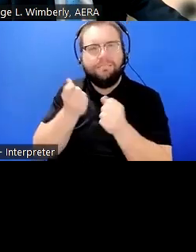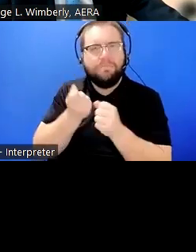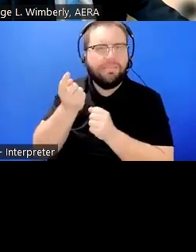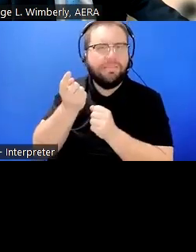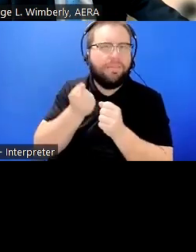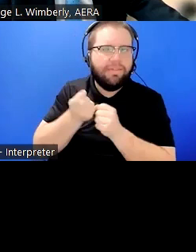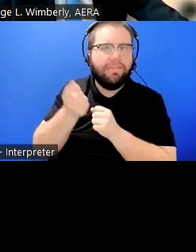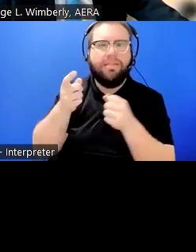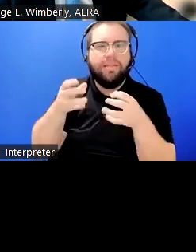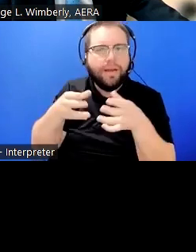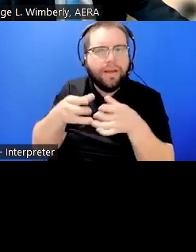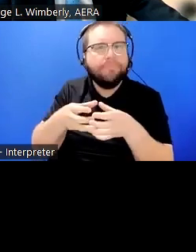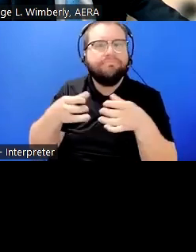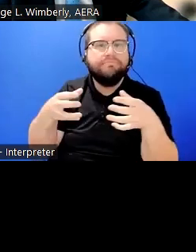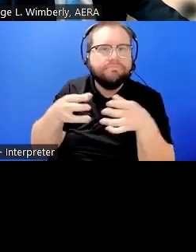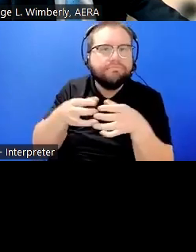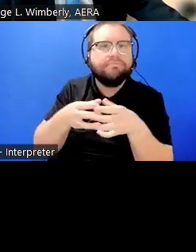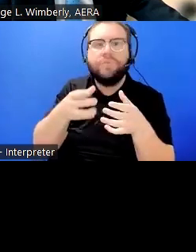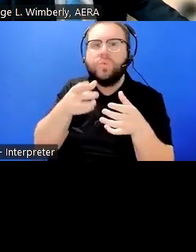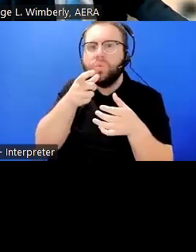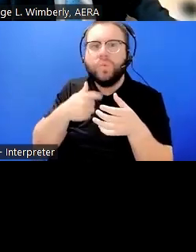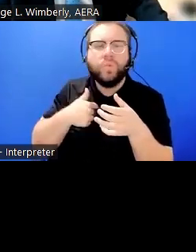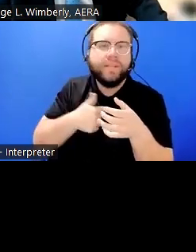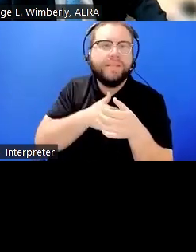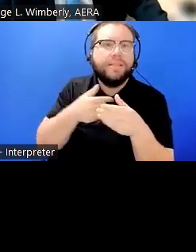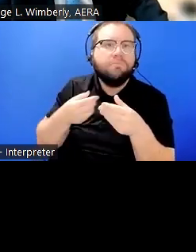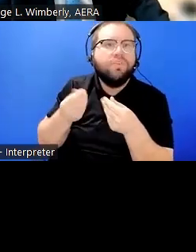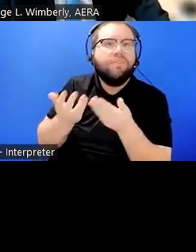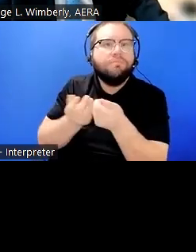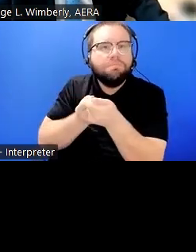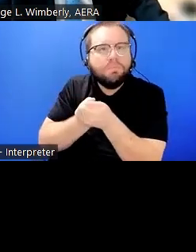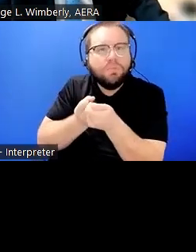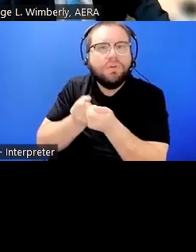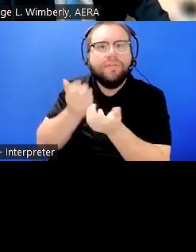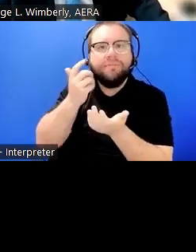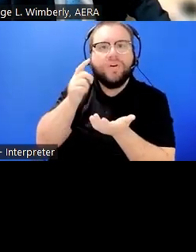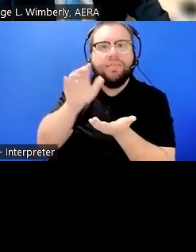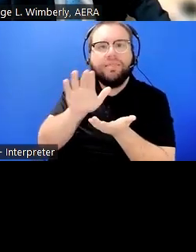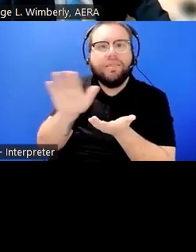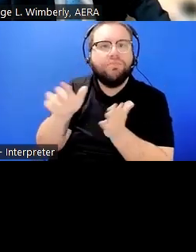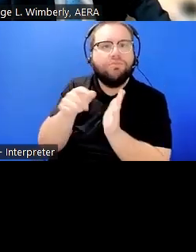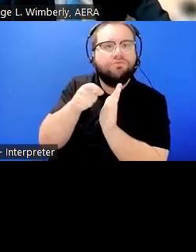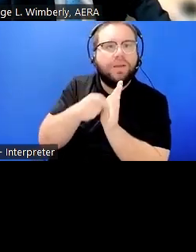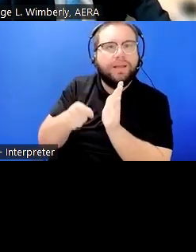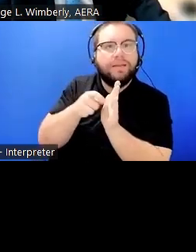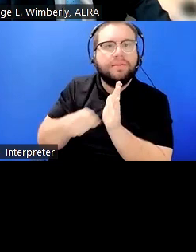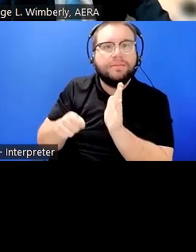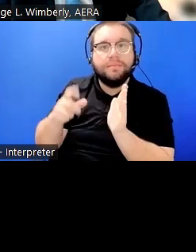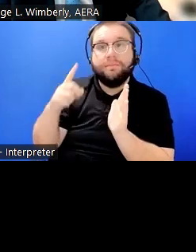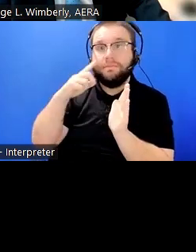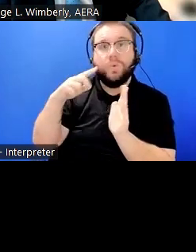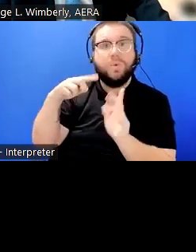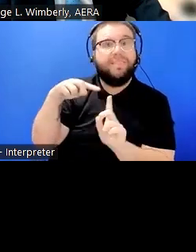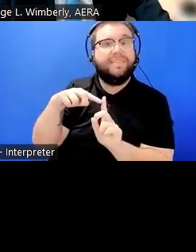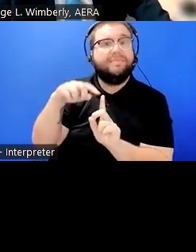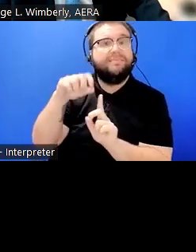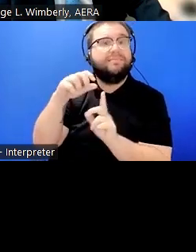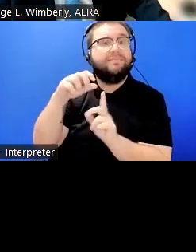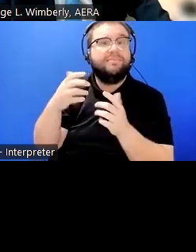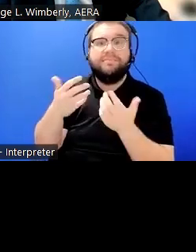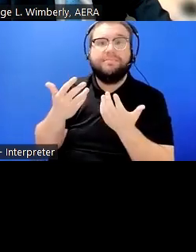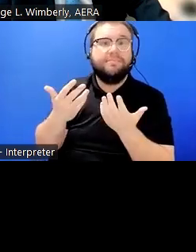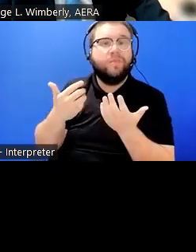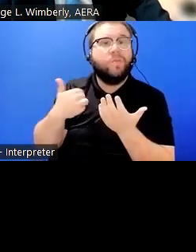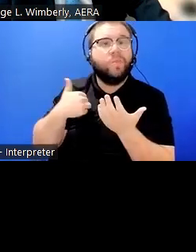who we have support their dissertations, and in this case, we've been able to help them as this